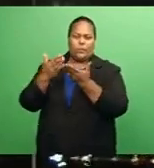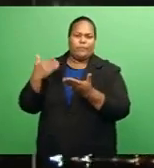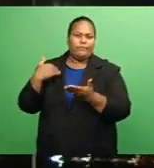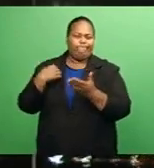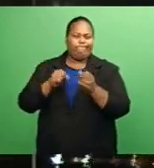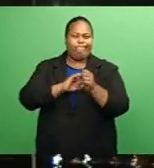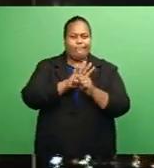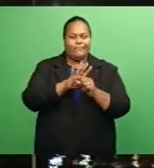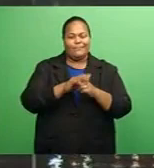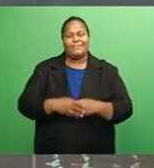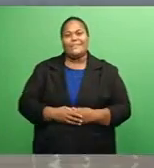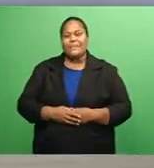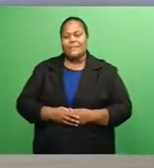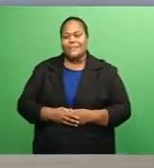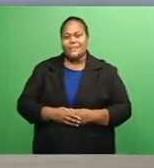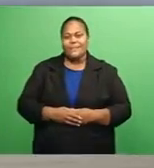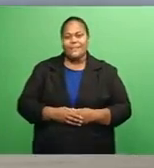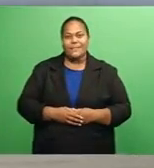reports.